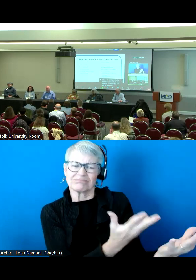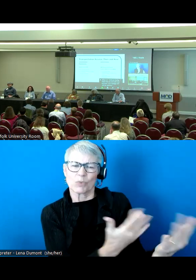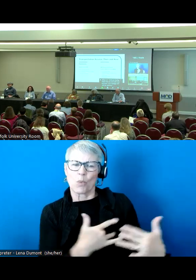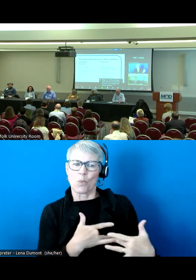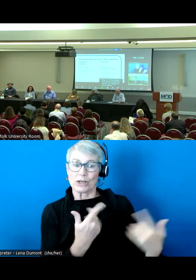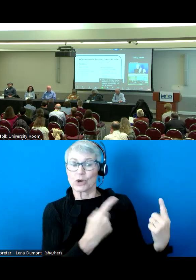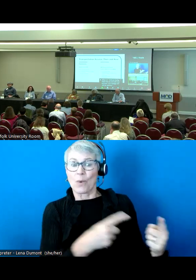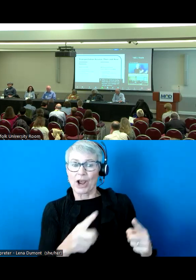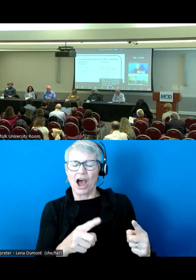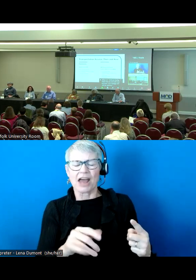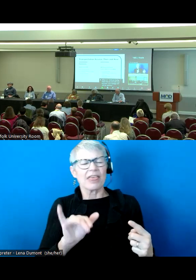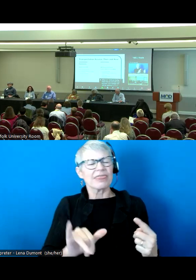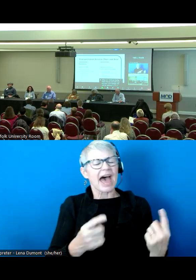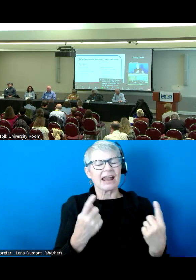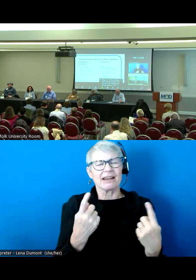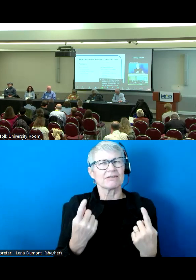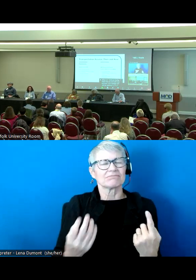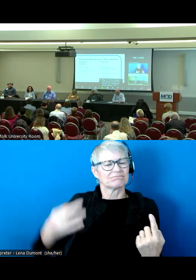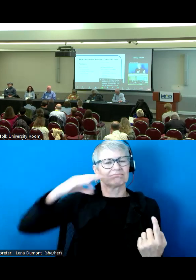of the sort of